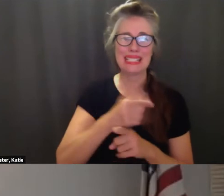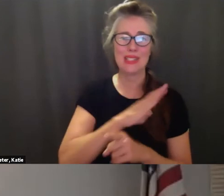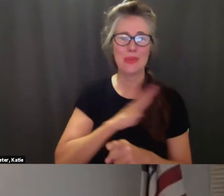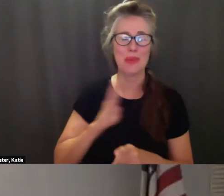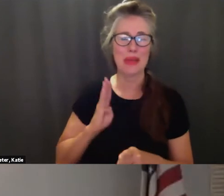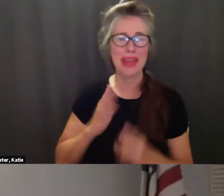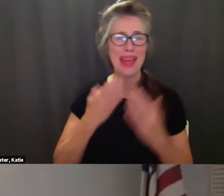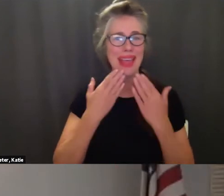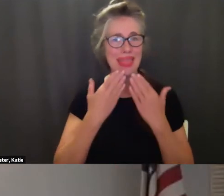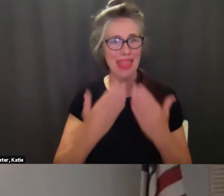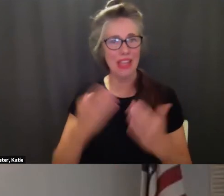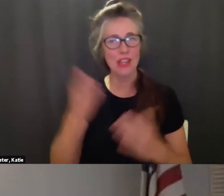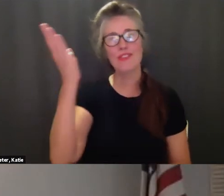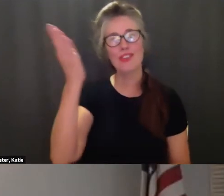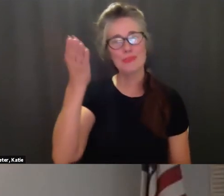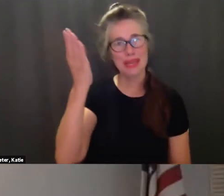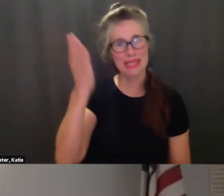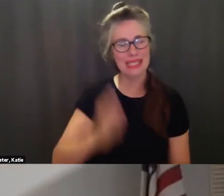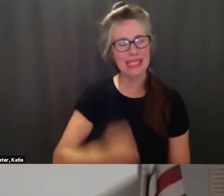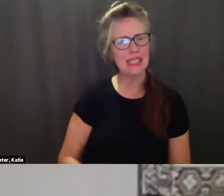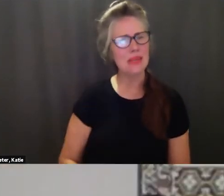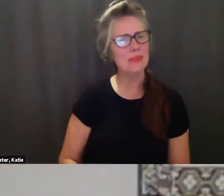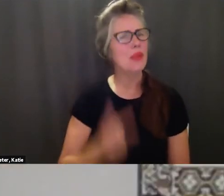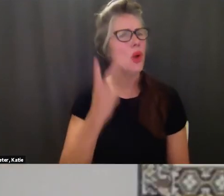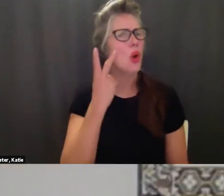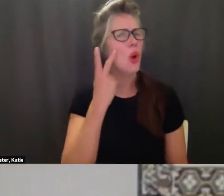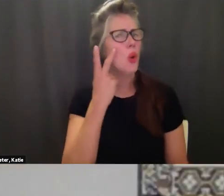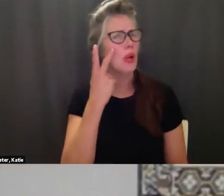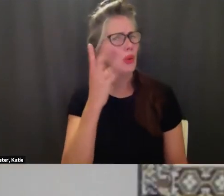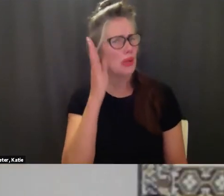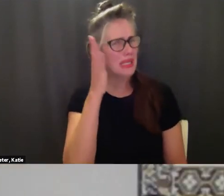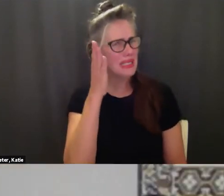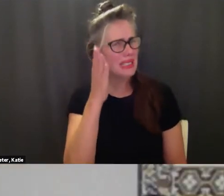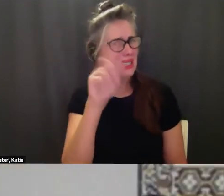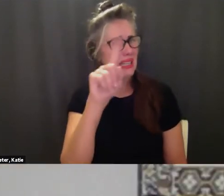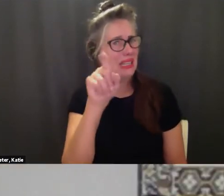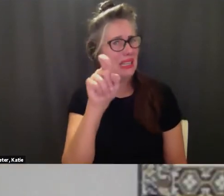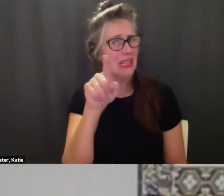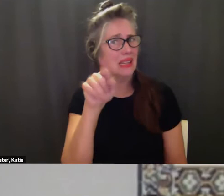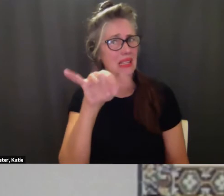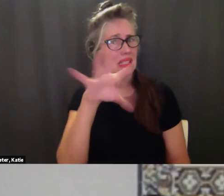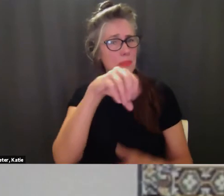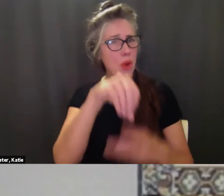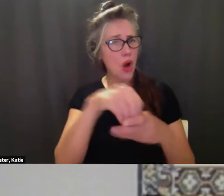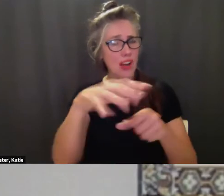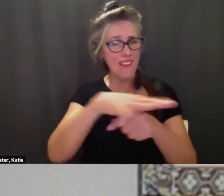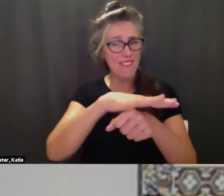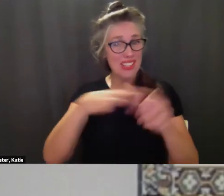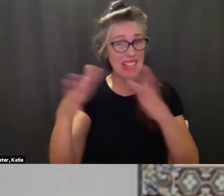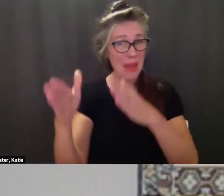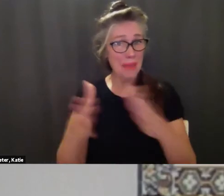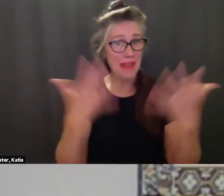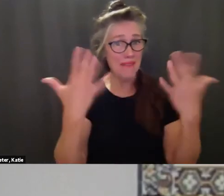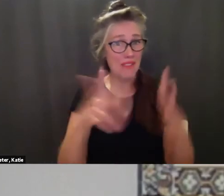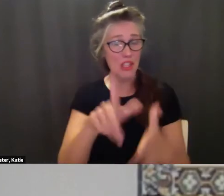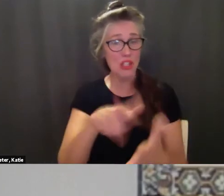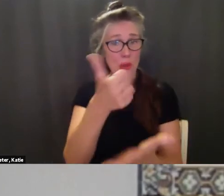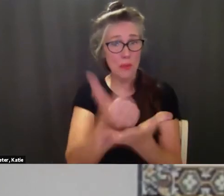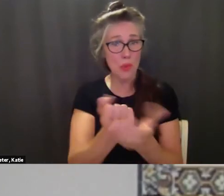Thank you for the presentation. Will we see this as part of the site plans that we approve